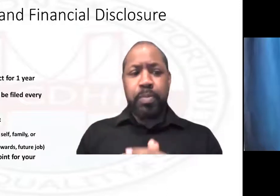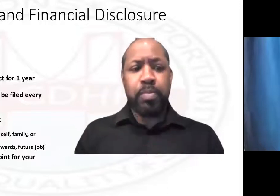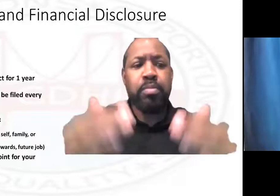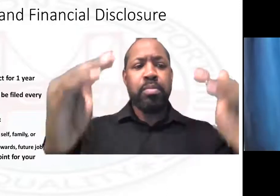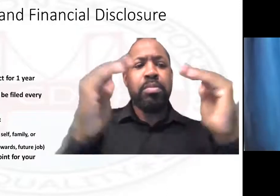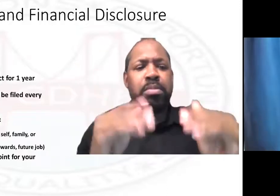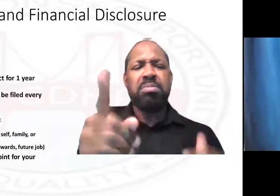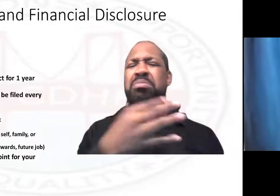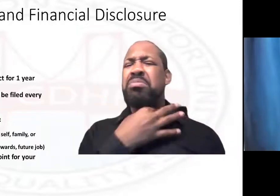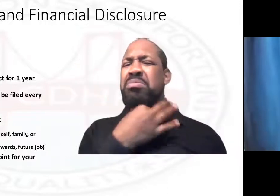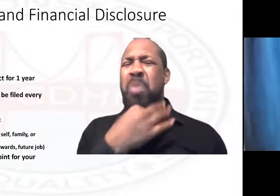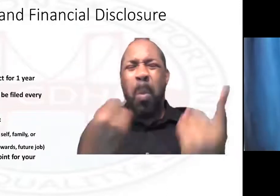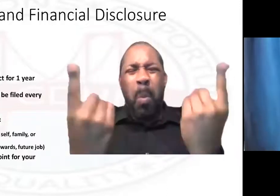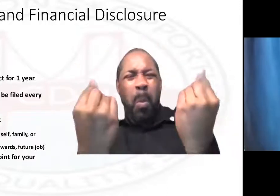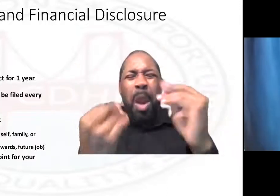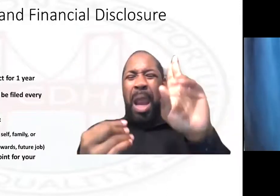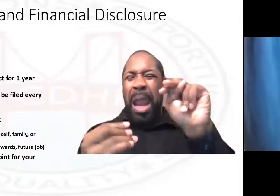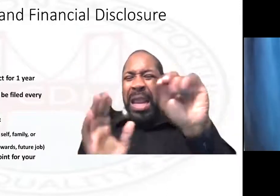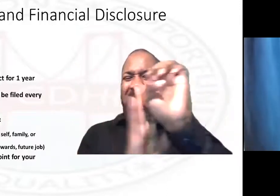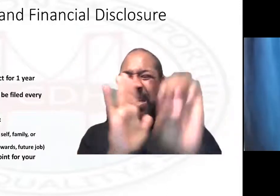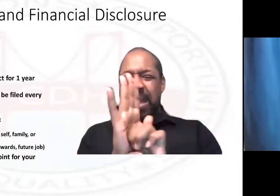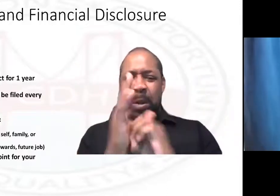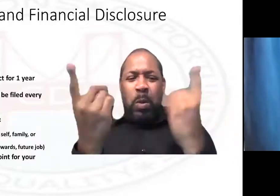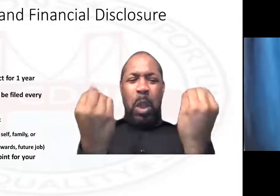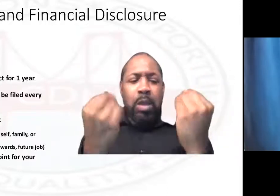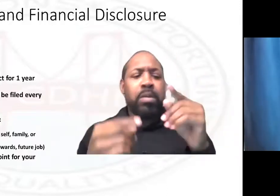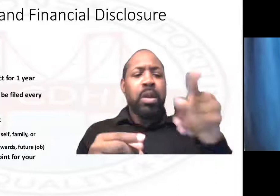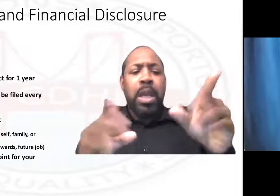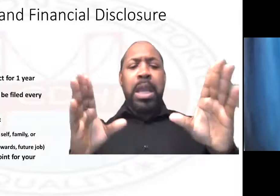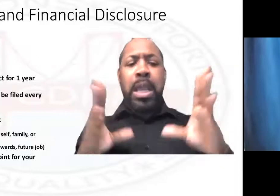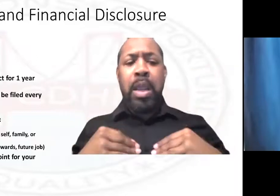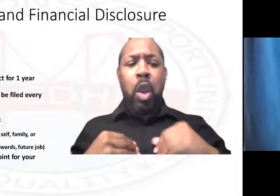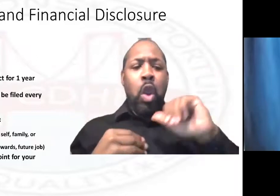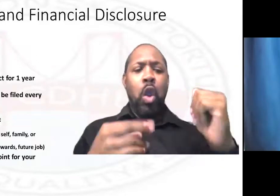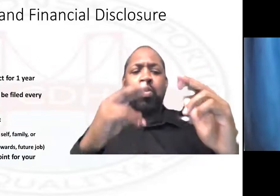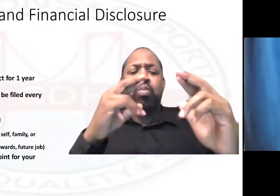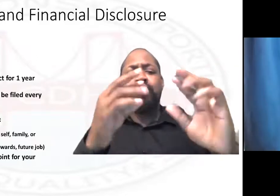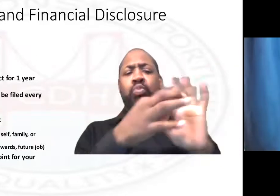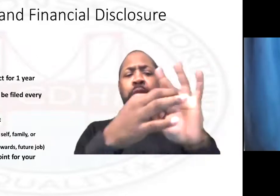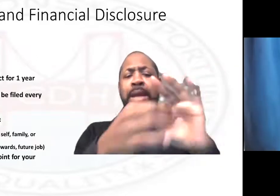has gathered for all of Rhode Island, that there's no conflict of interest. So you might